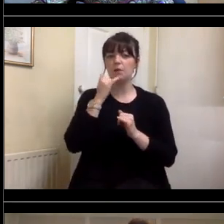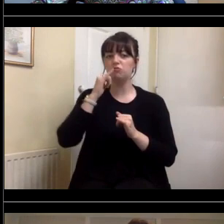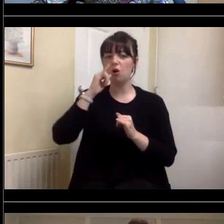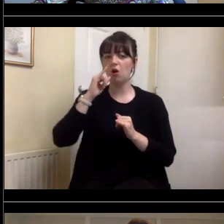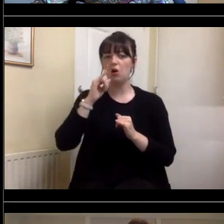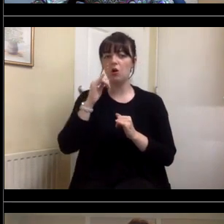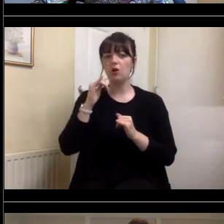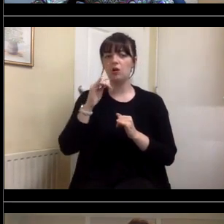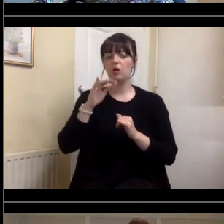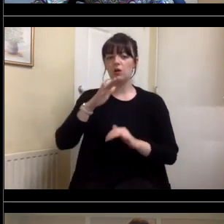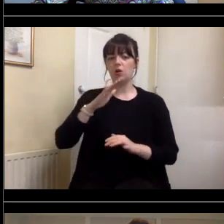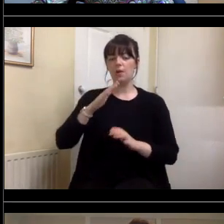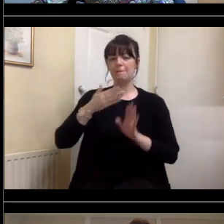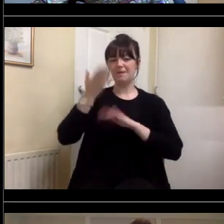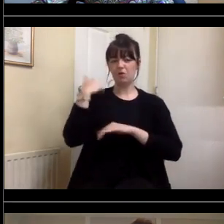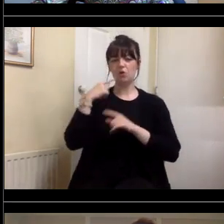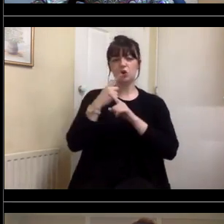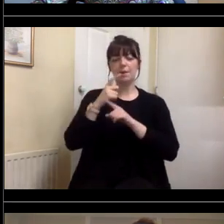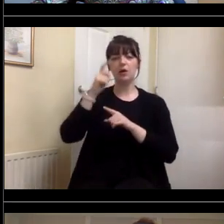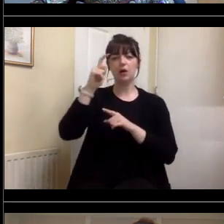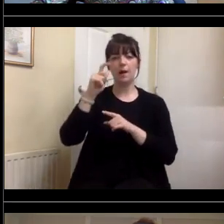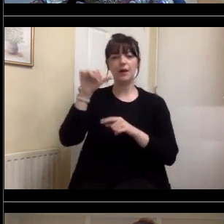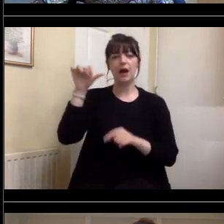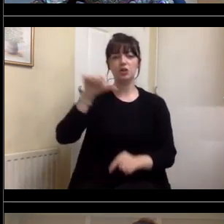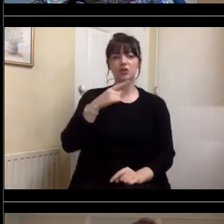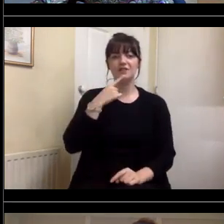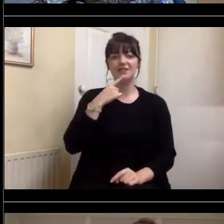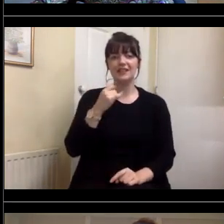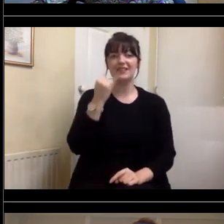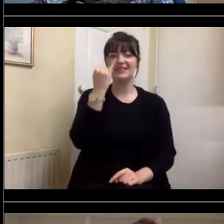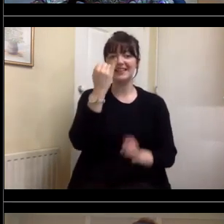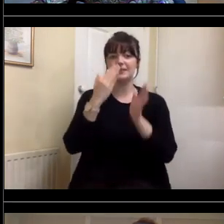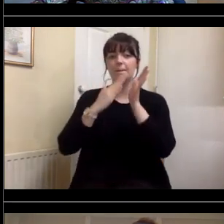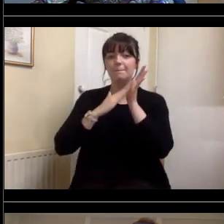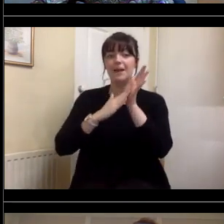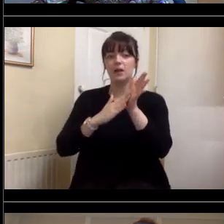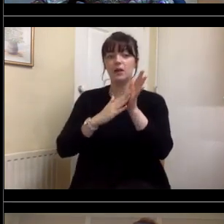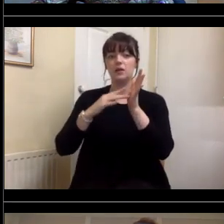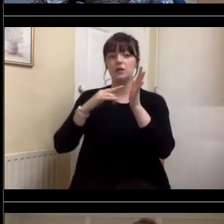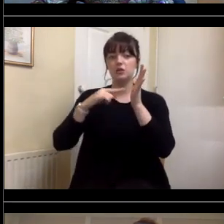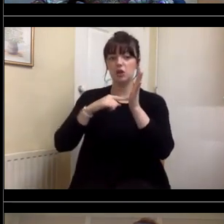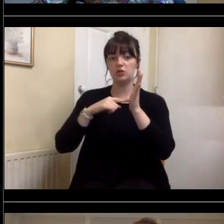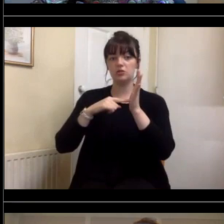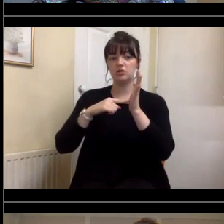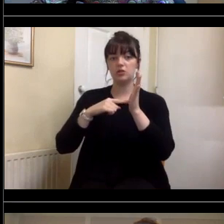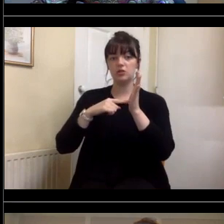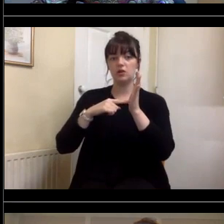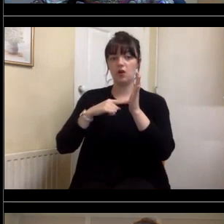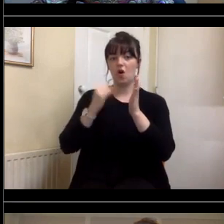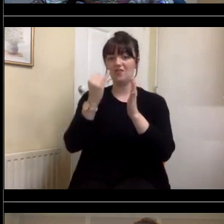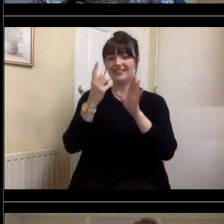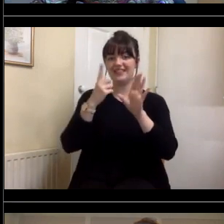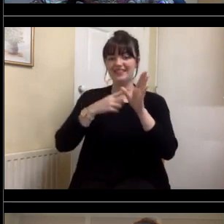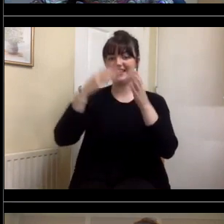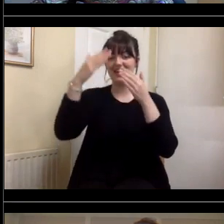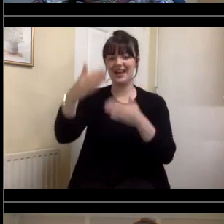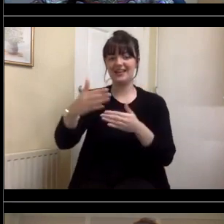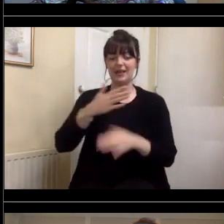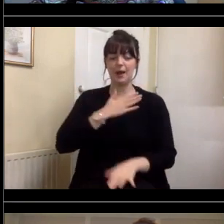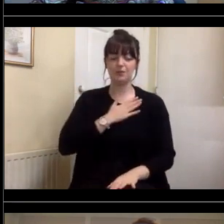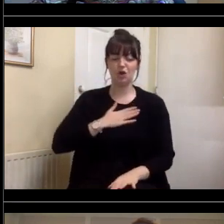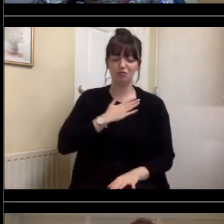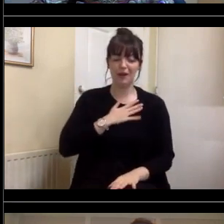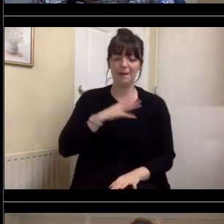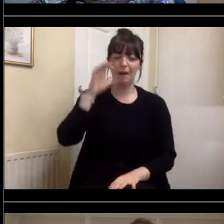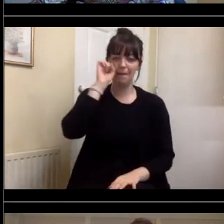talking about carbon, I think what I should have said was 6 million tonnes over 60 years. My apologies. My memory is not what it